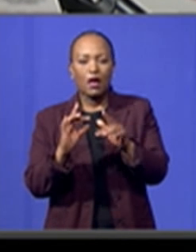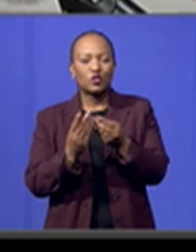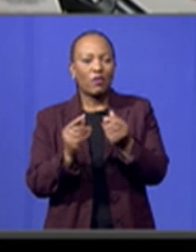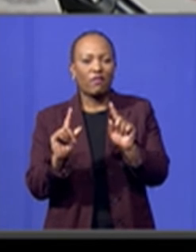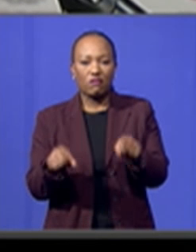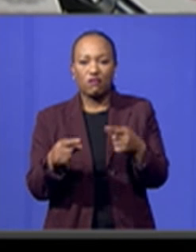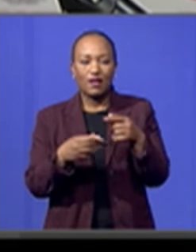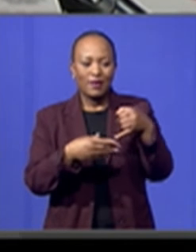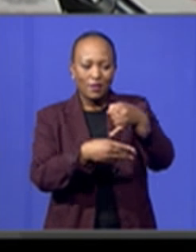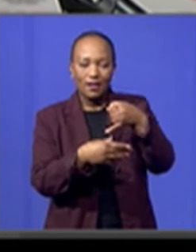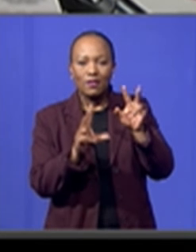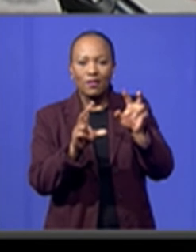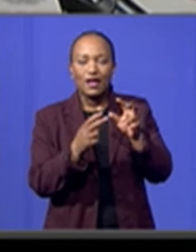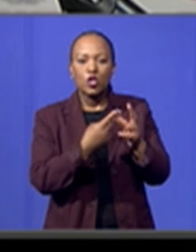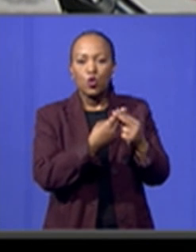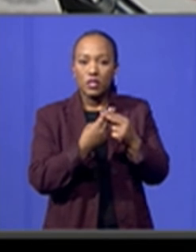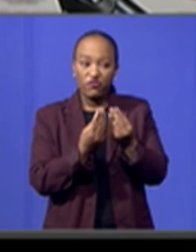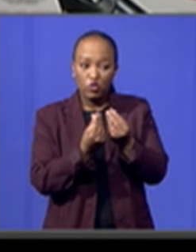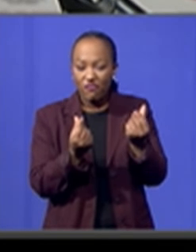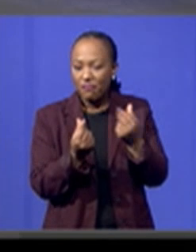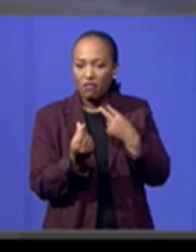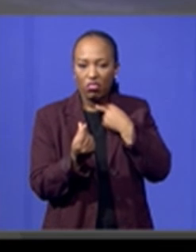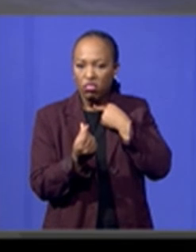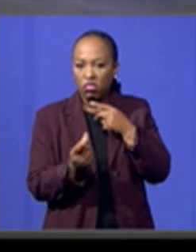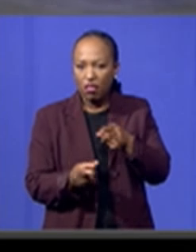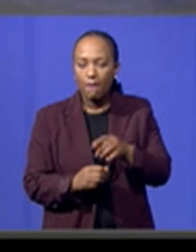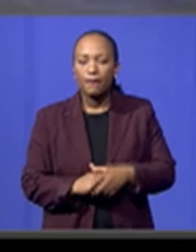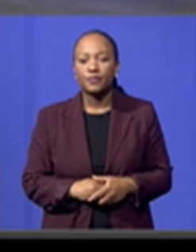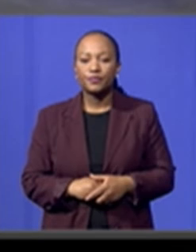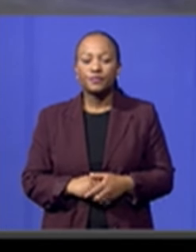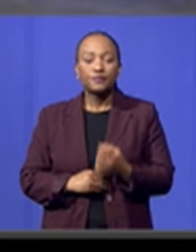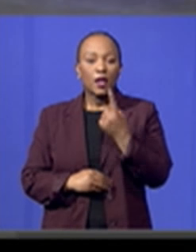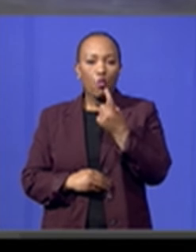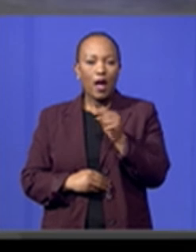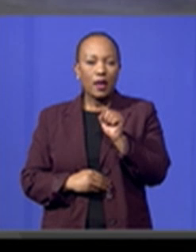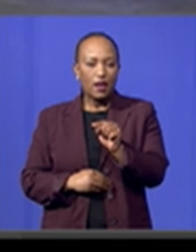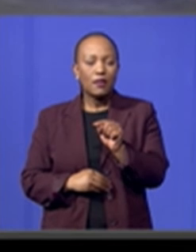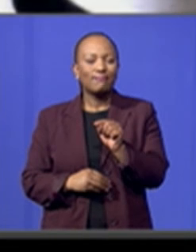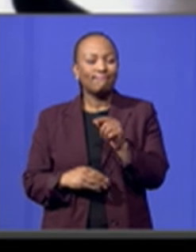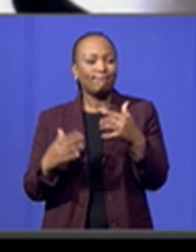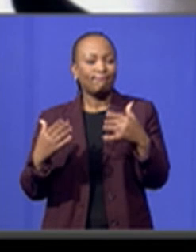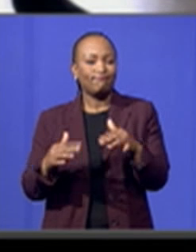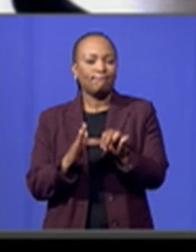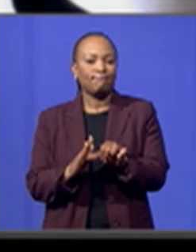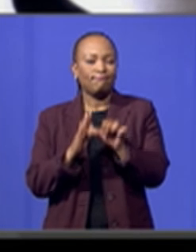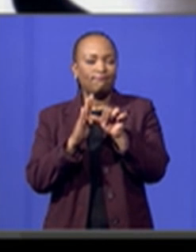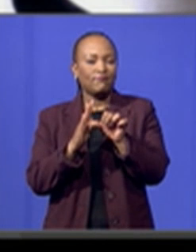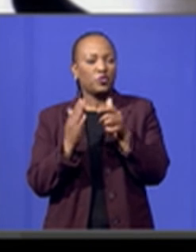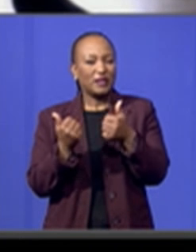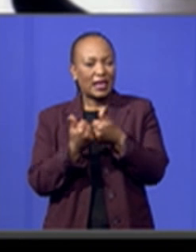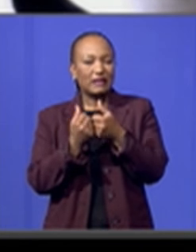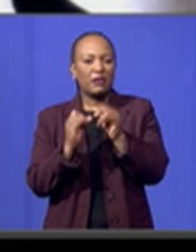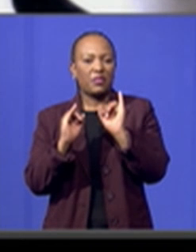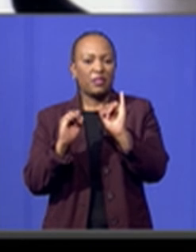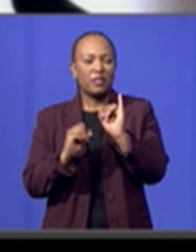through its internal units for resolution. Engwe ya dintlha tse di masisi tse di tlhagisitsweng jaaka ntlhakgolo